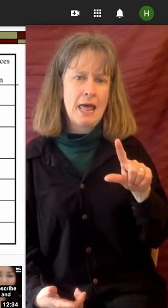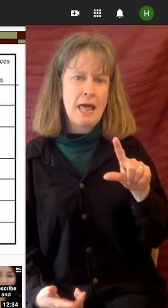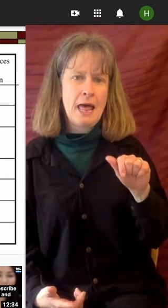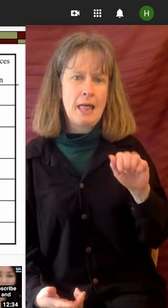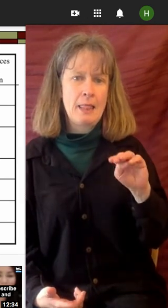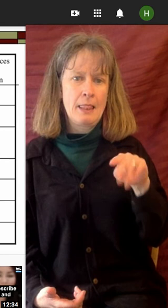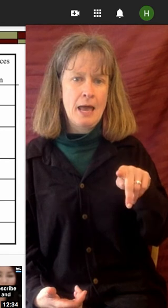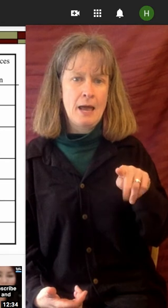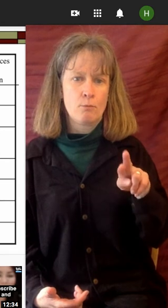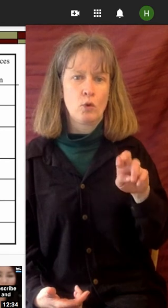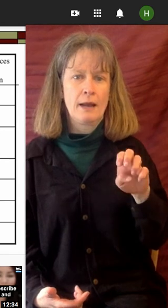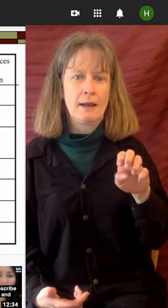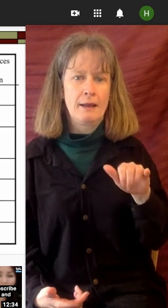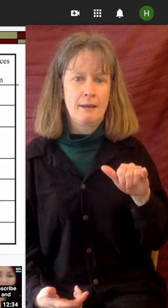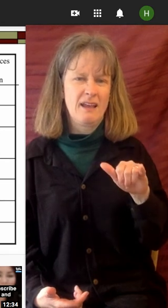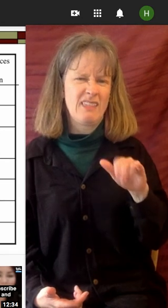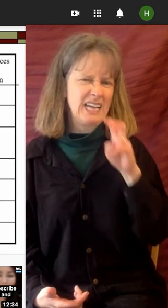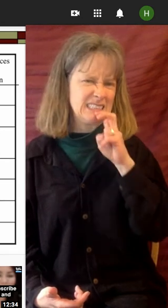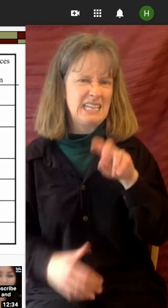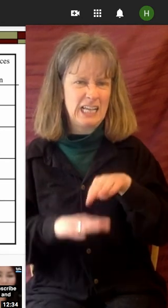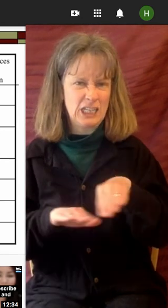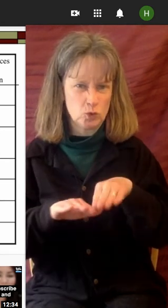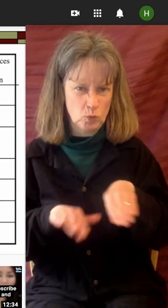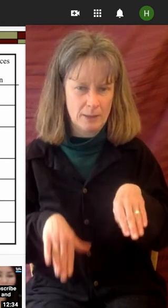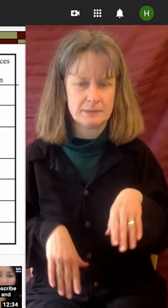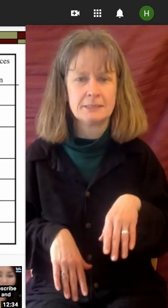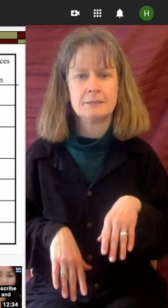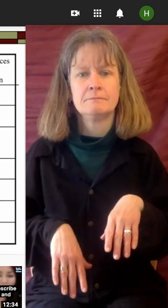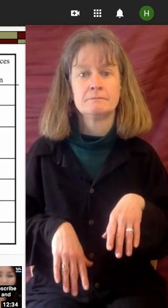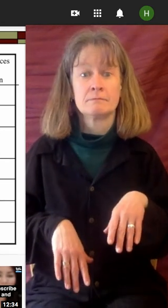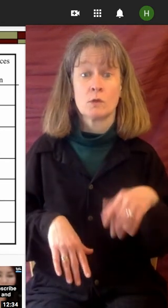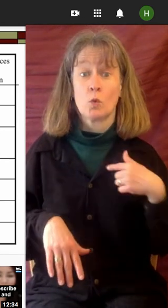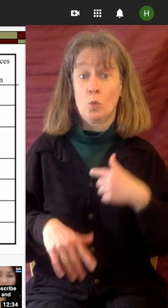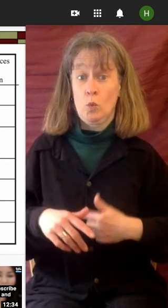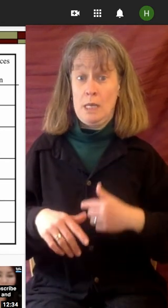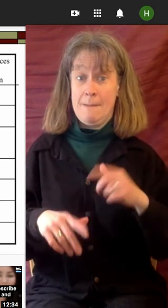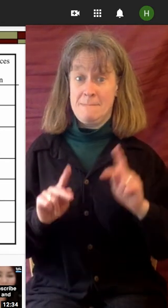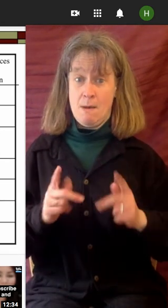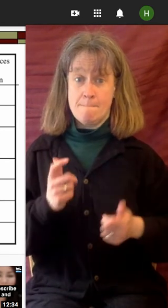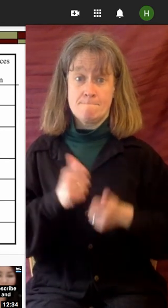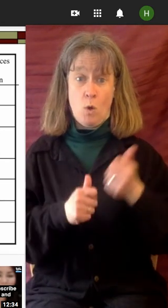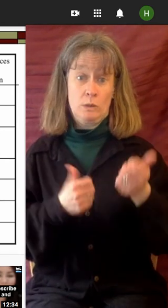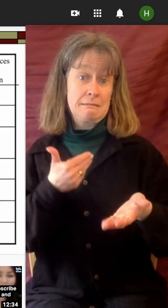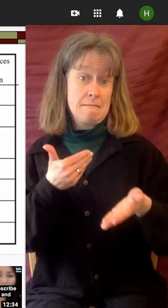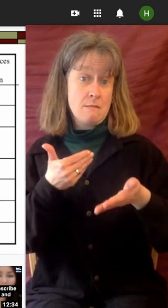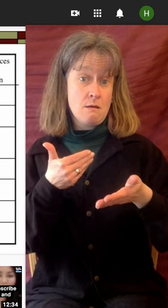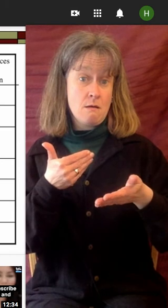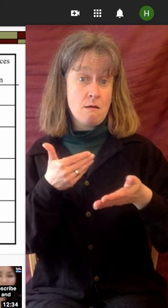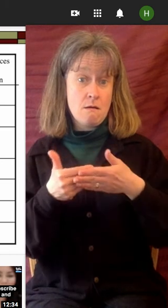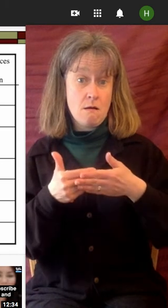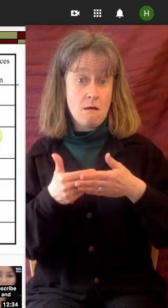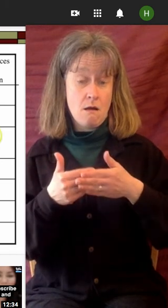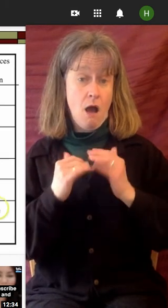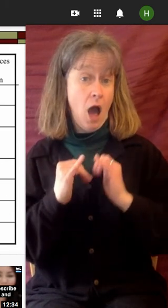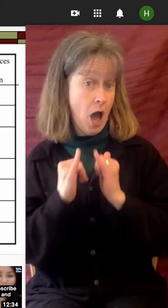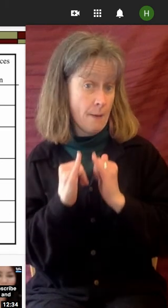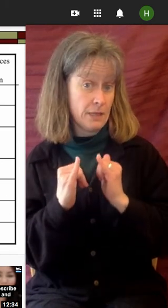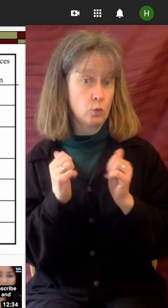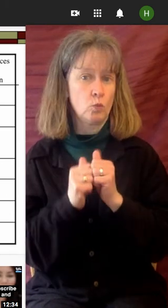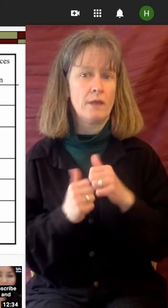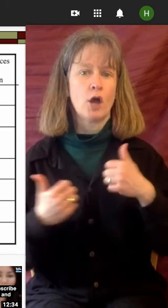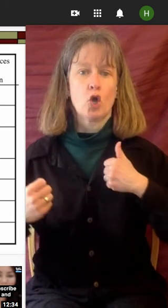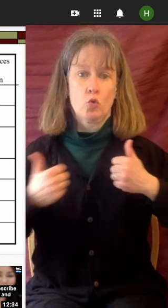a gorilla because we only have one different amino acid in our blood.